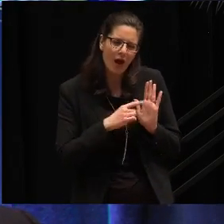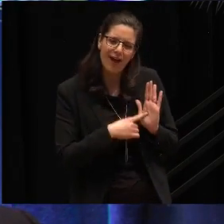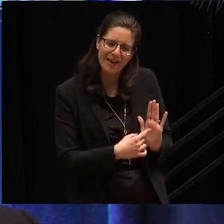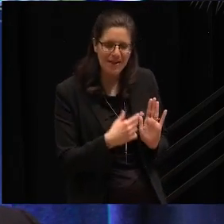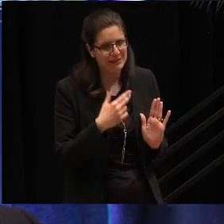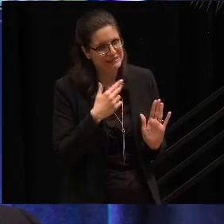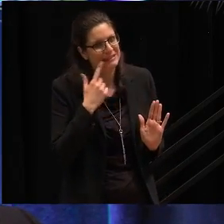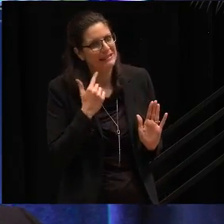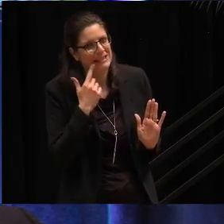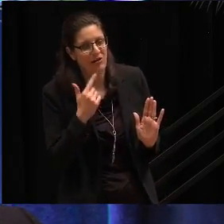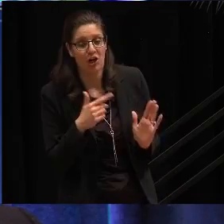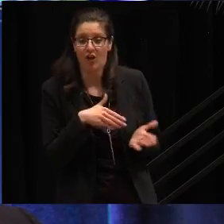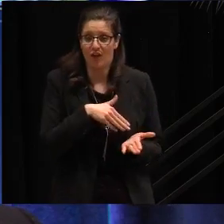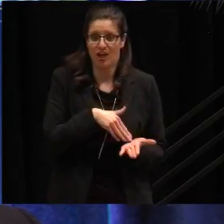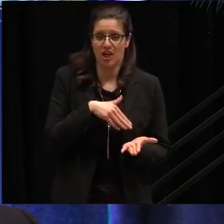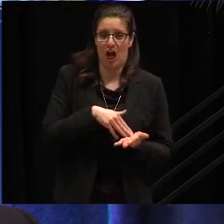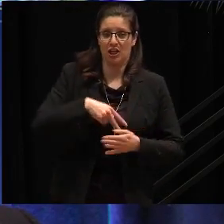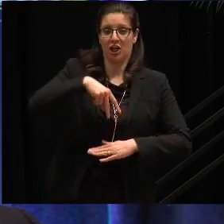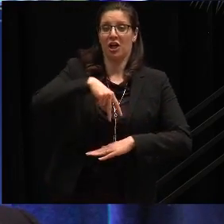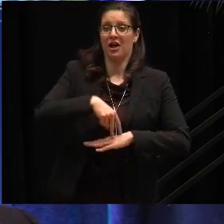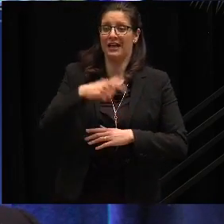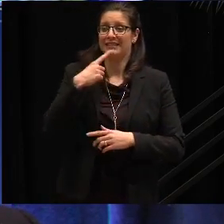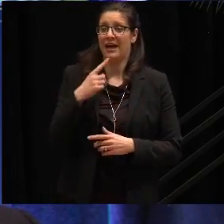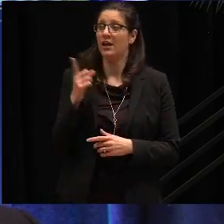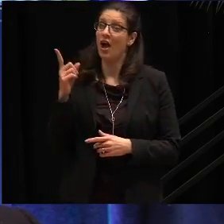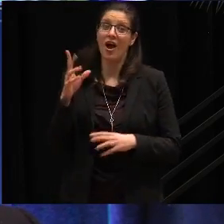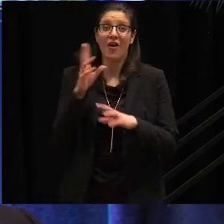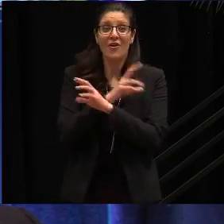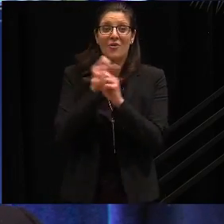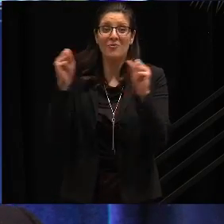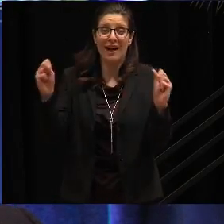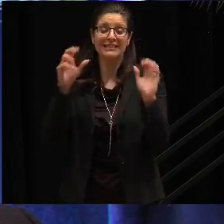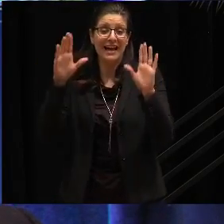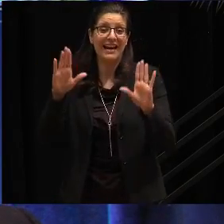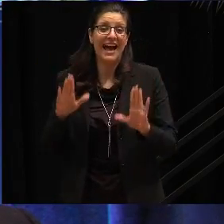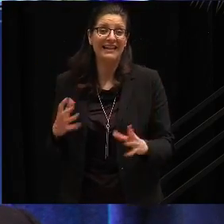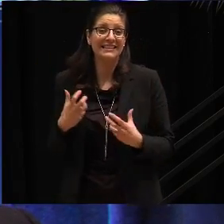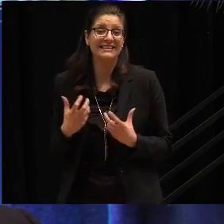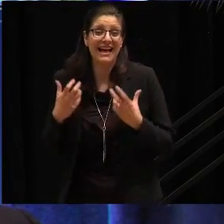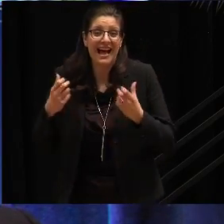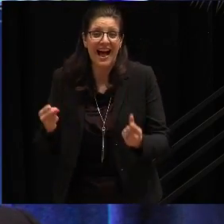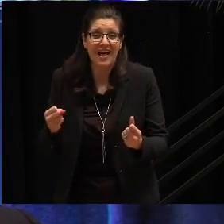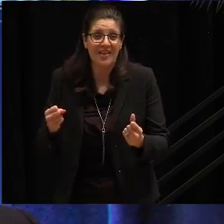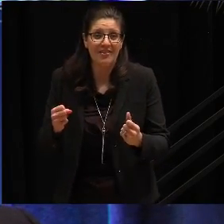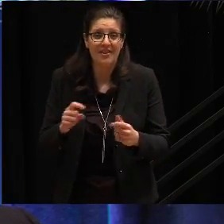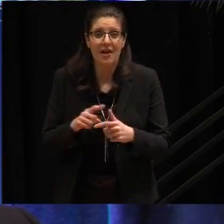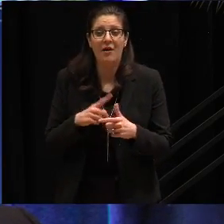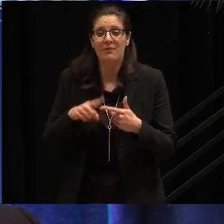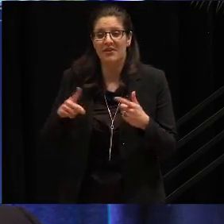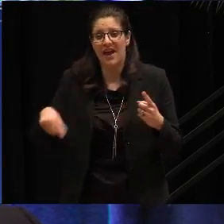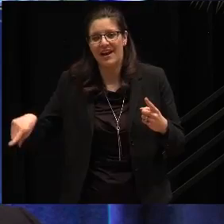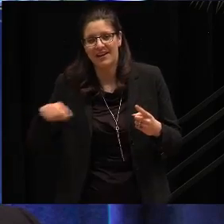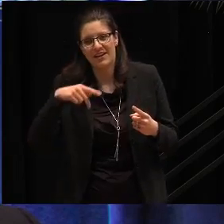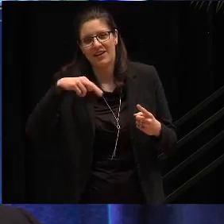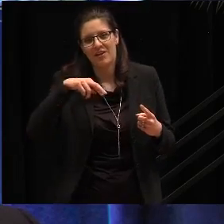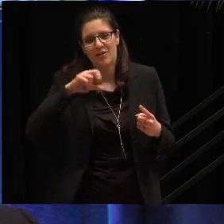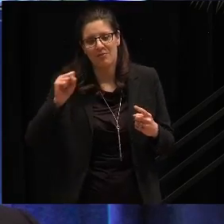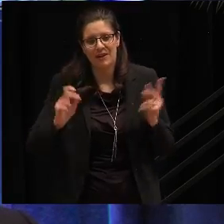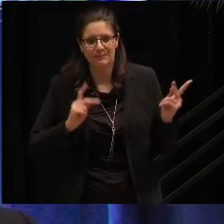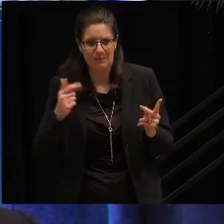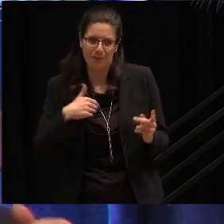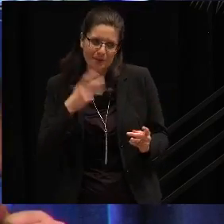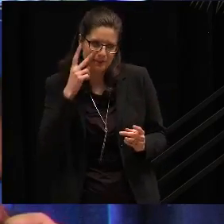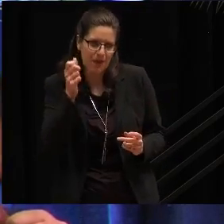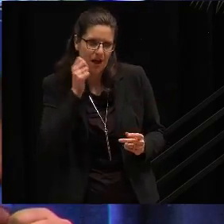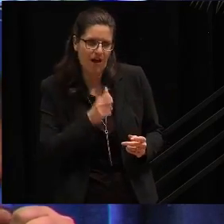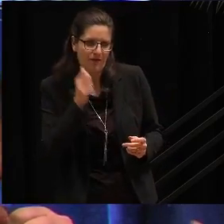It's the doctor up on the stage saying the president's in excellent health, and you see all these press folks who we all know because we see them every day in that